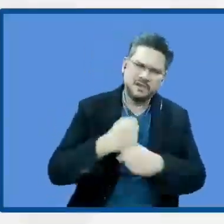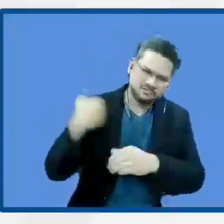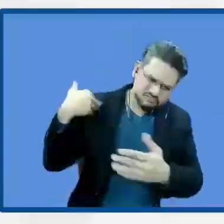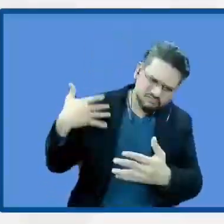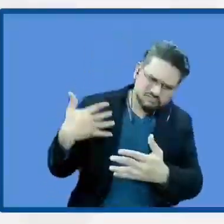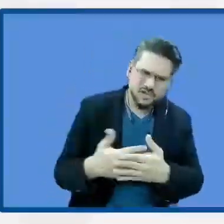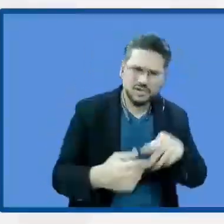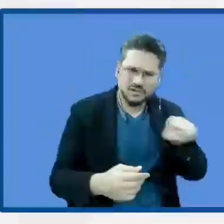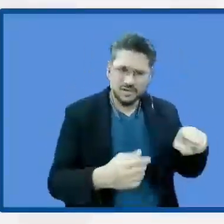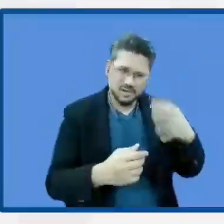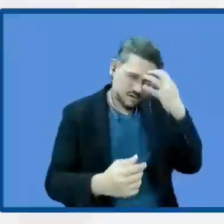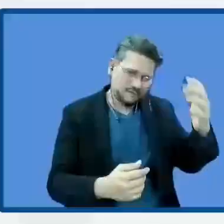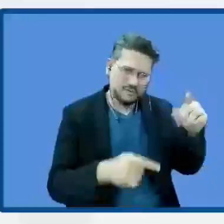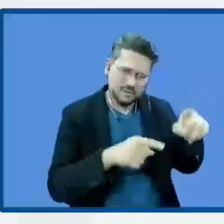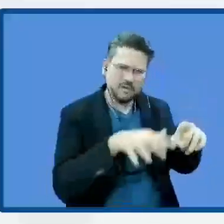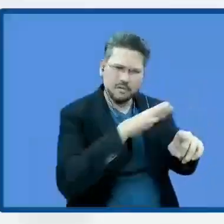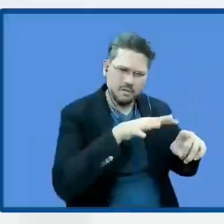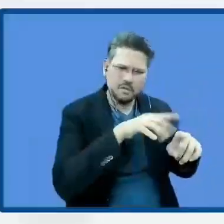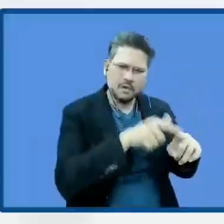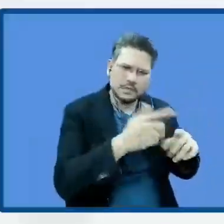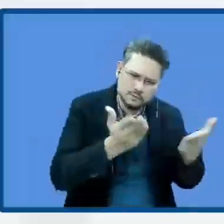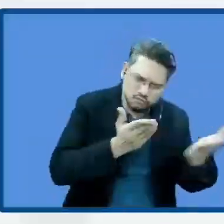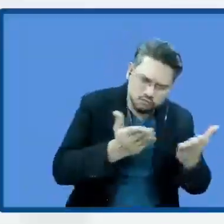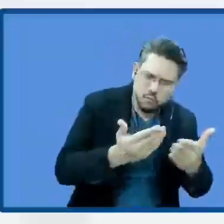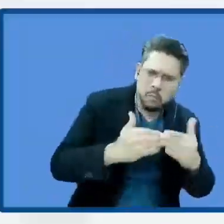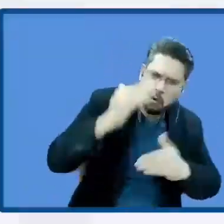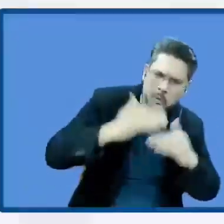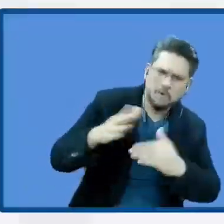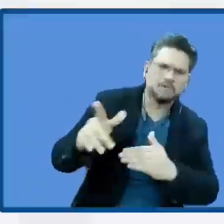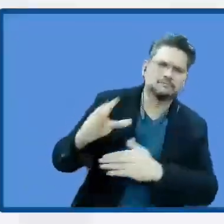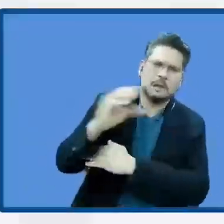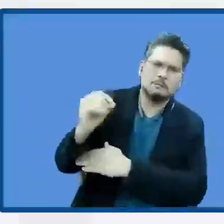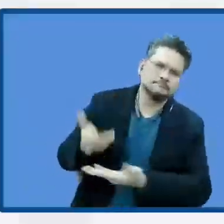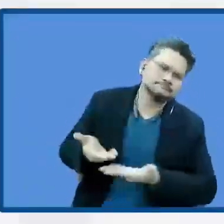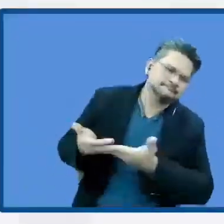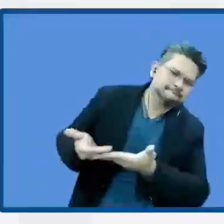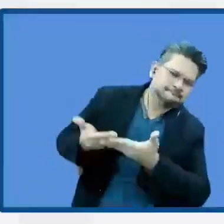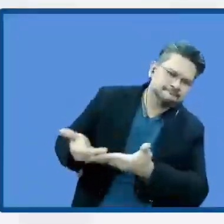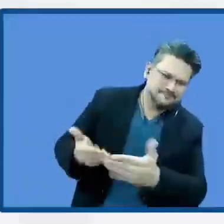to the service of the private sectors. So